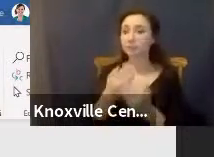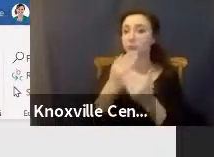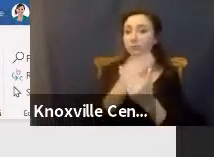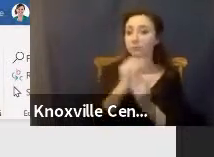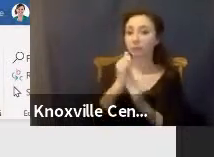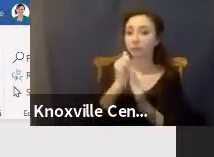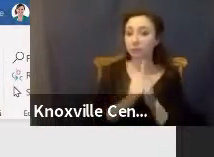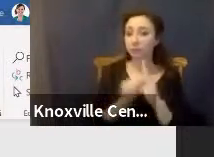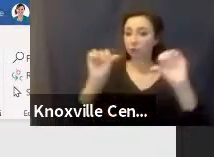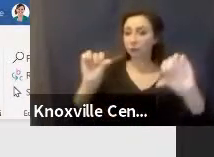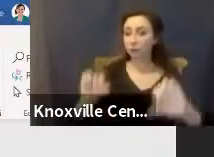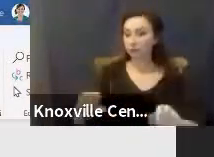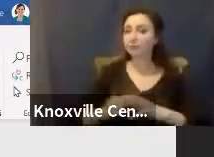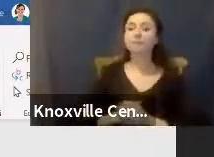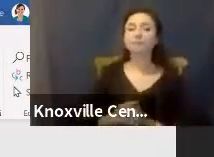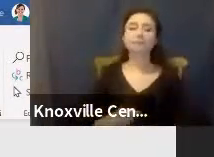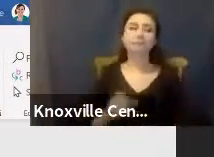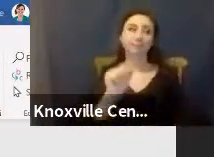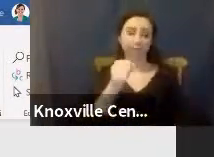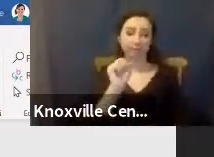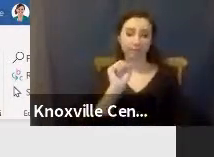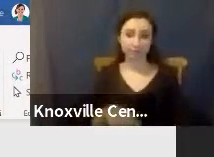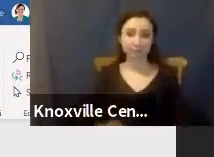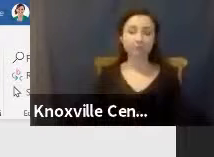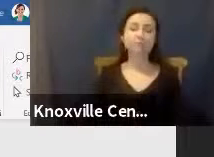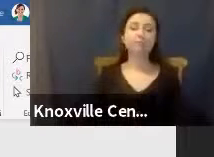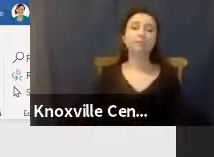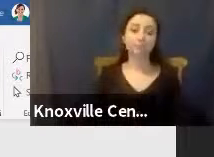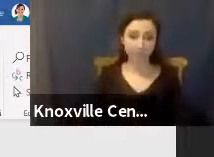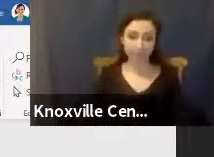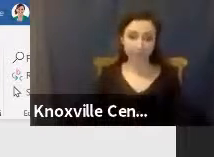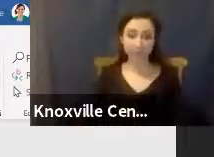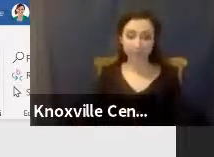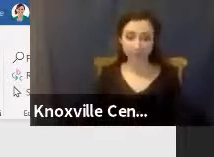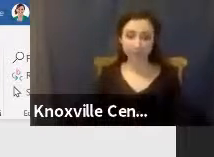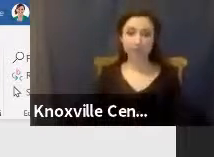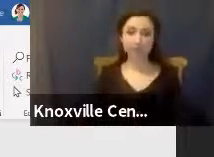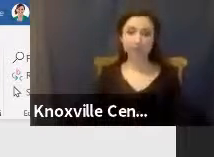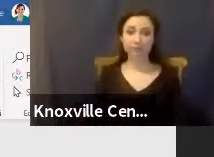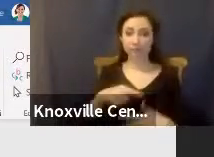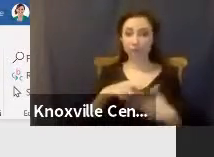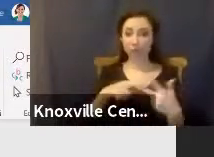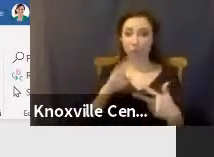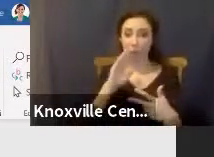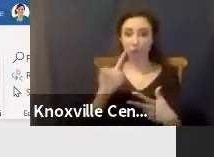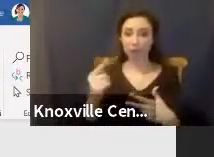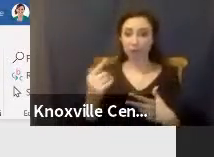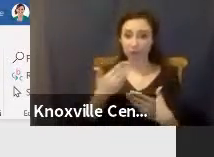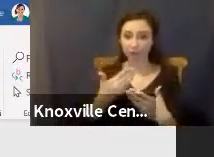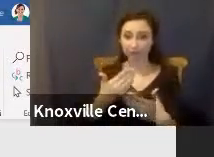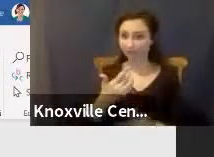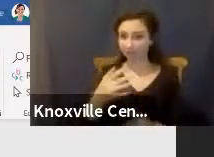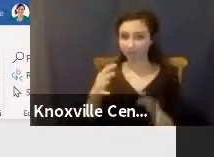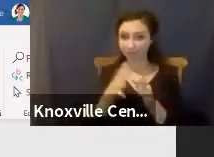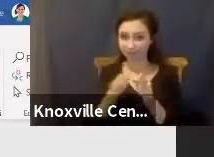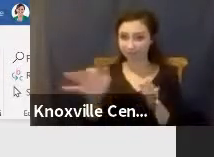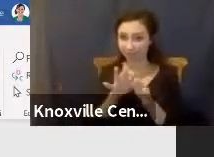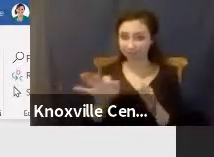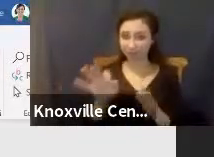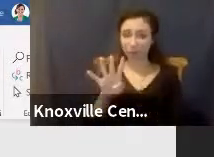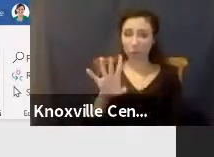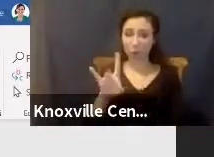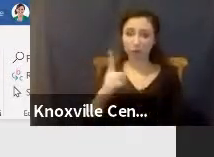to be published. Yes. And then down at number 3. And in 3, it's going to just say available to each member